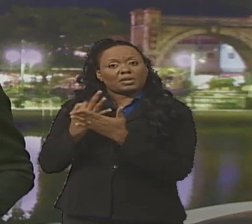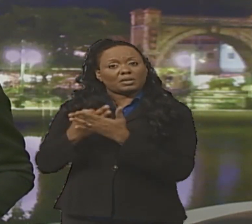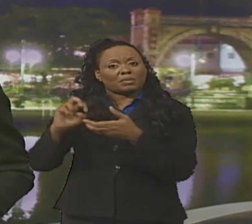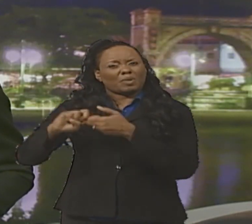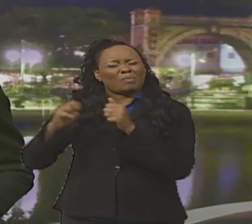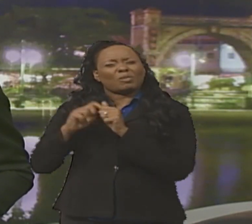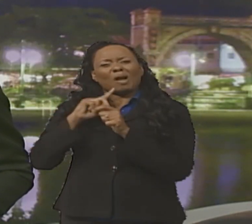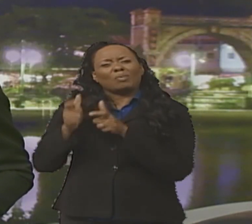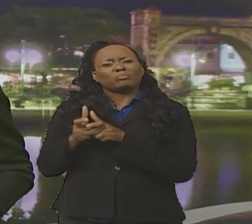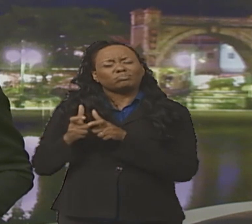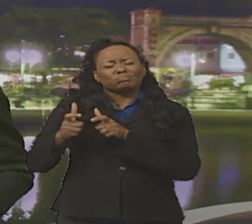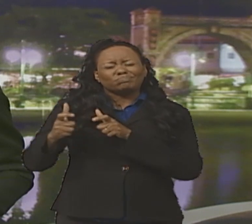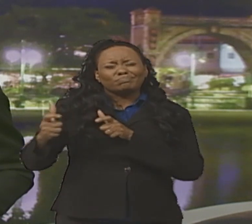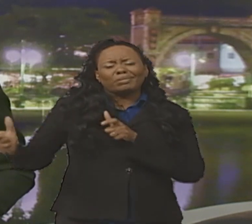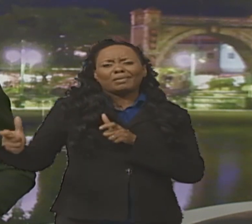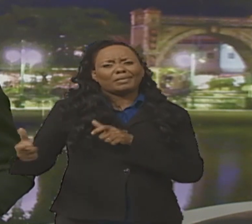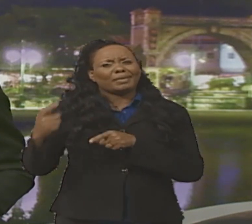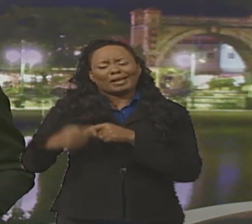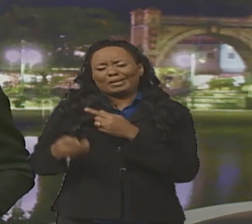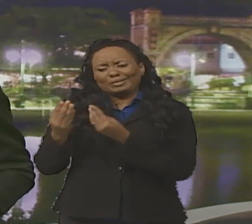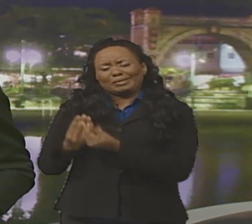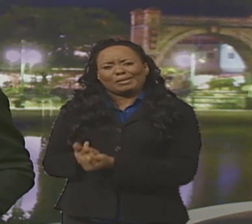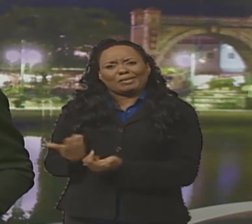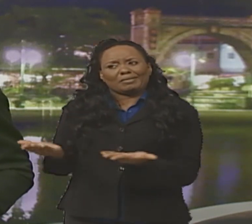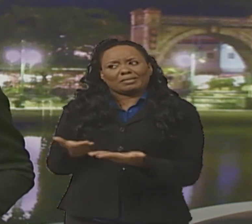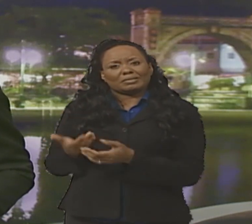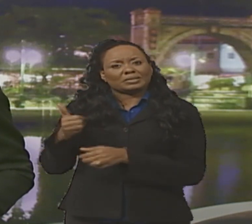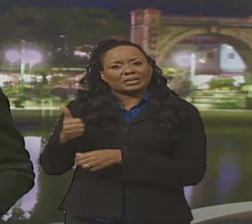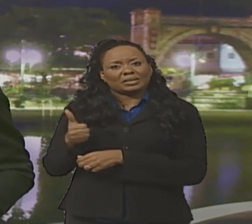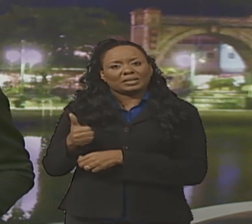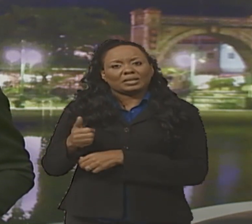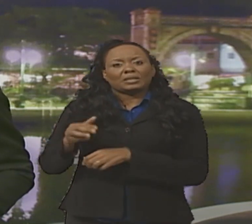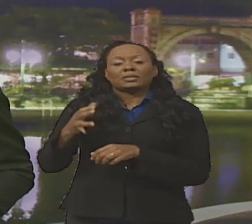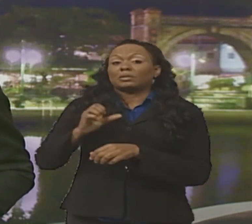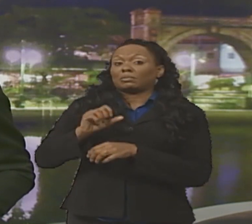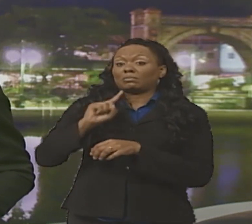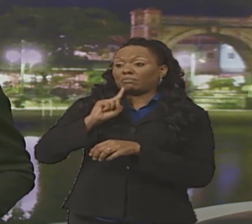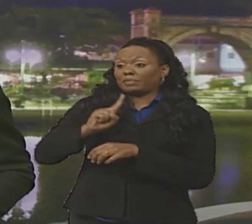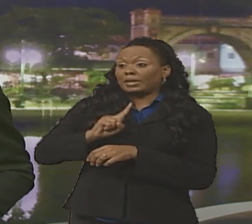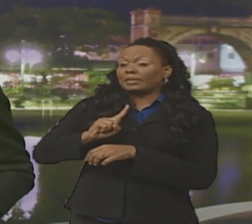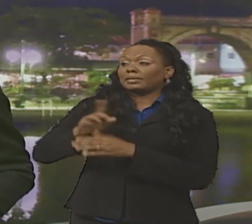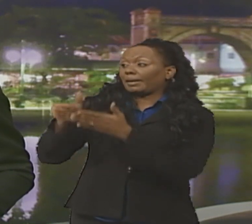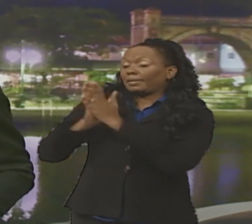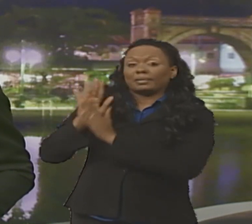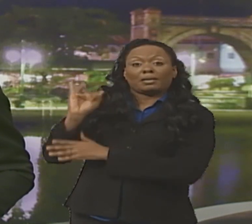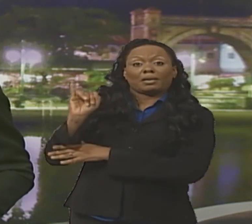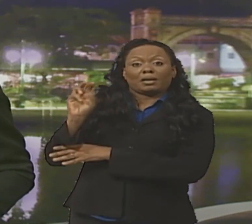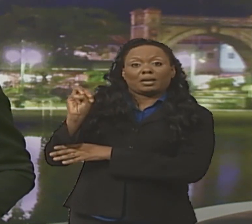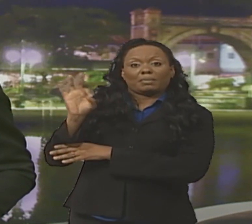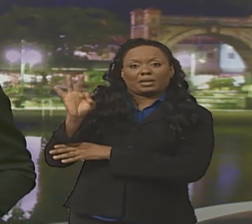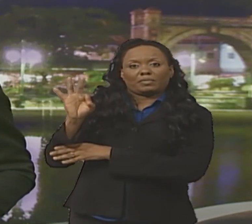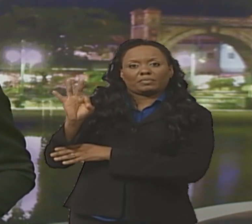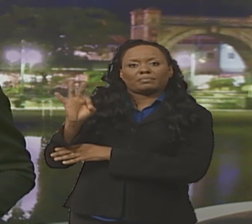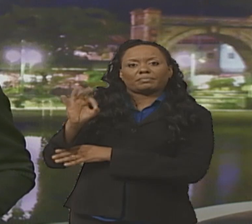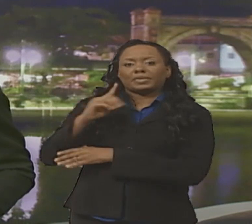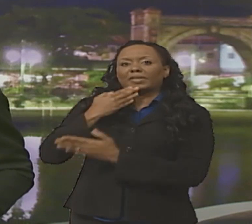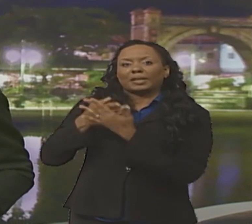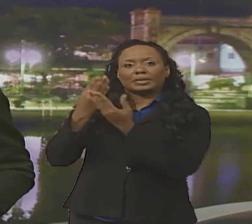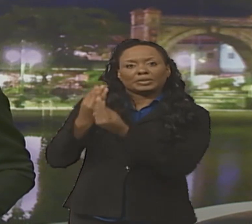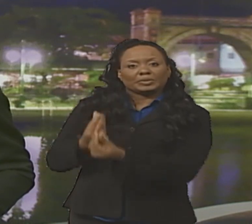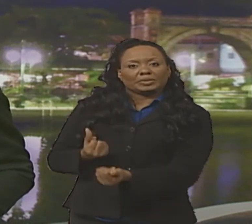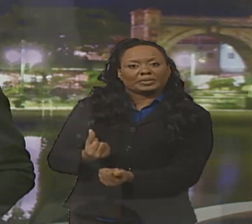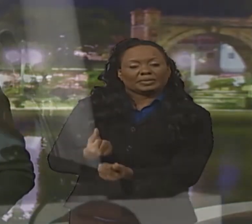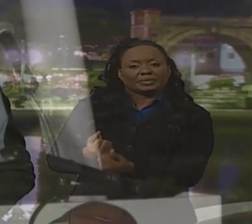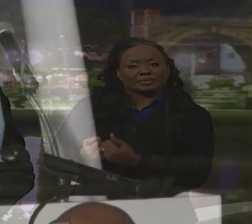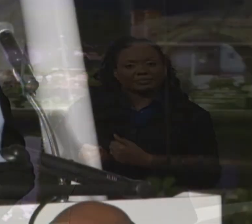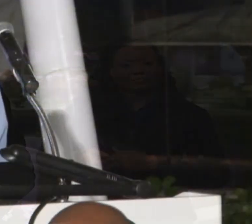too large to be solved domestically, and going to the International Monetary Fund is an essential part of the solution. Dean of the Faculty